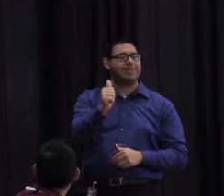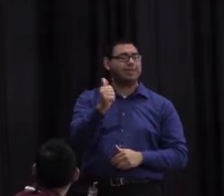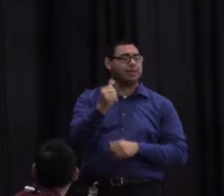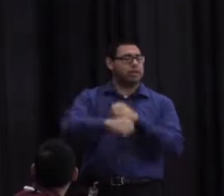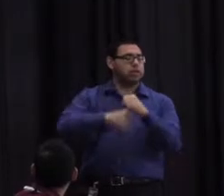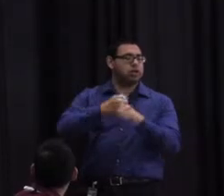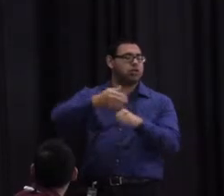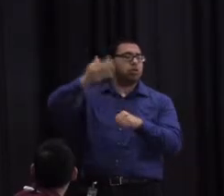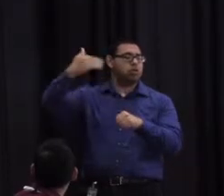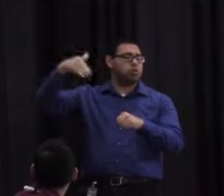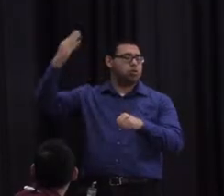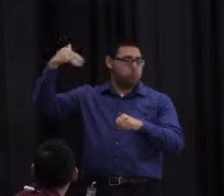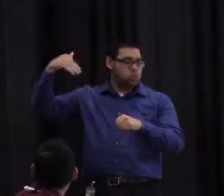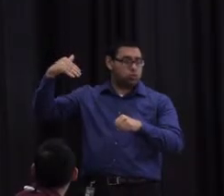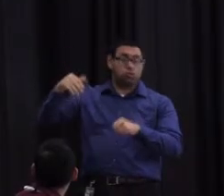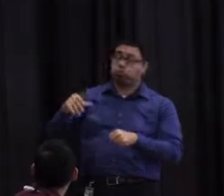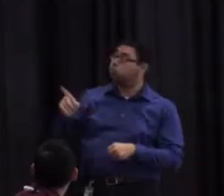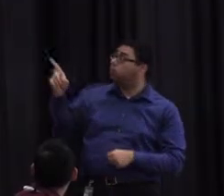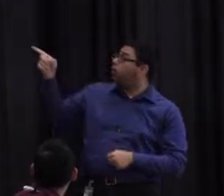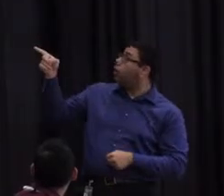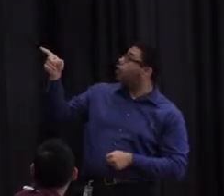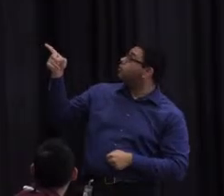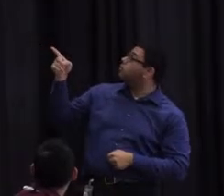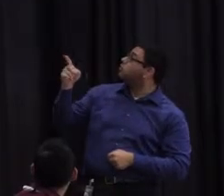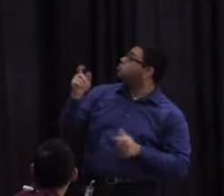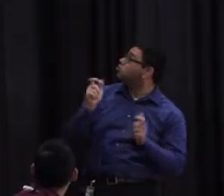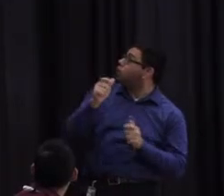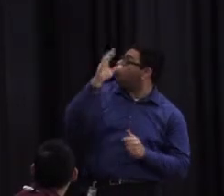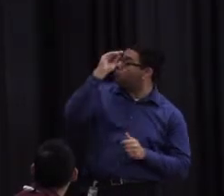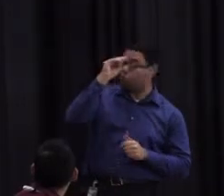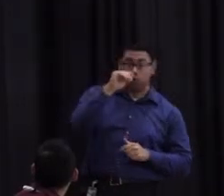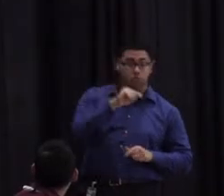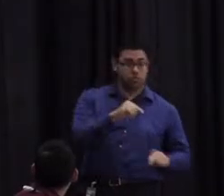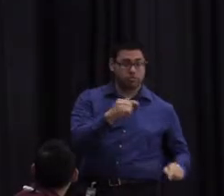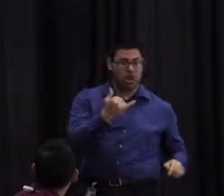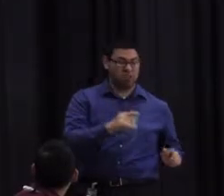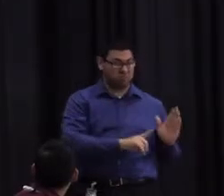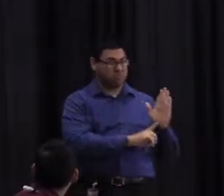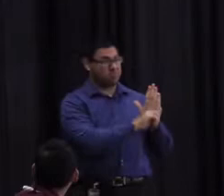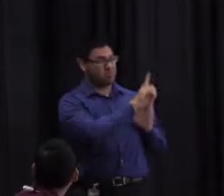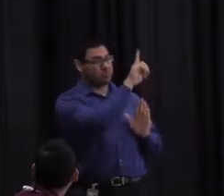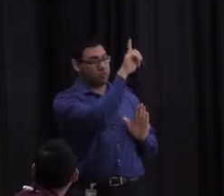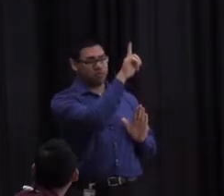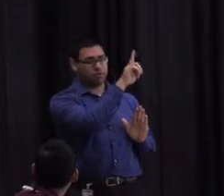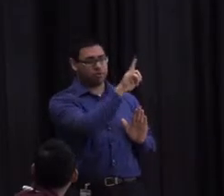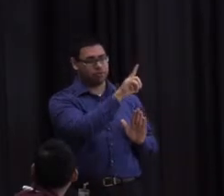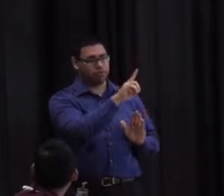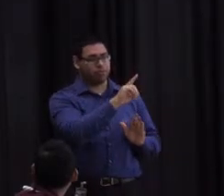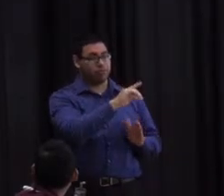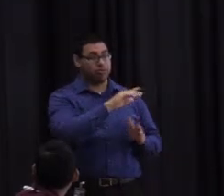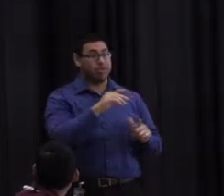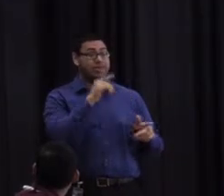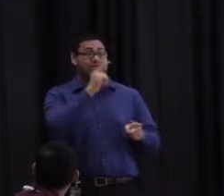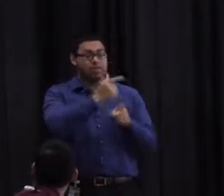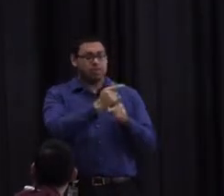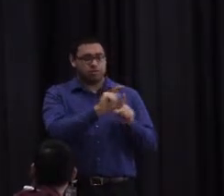ago. So that little guy at the end, he's now taller than all of his